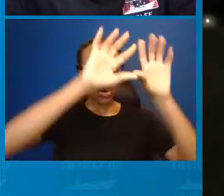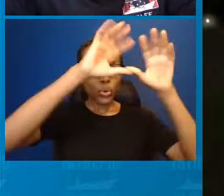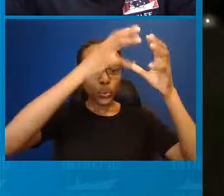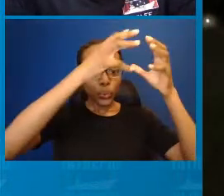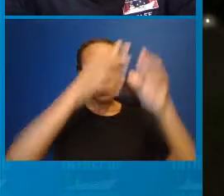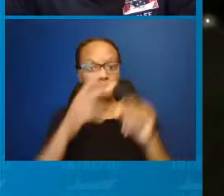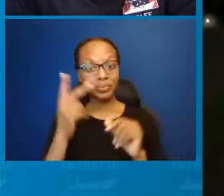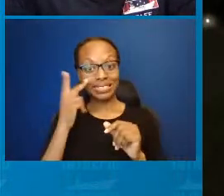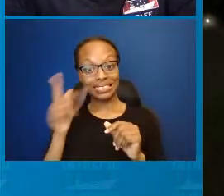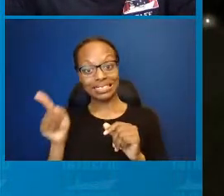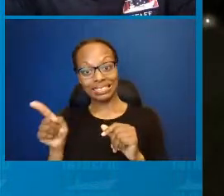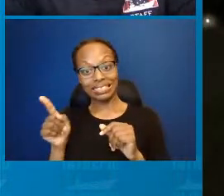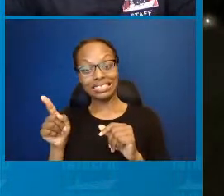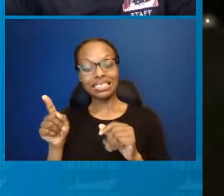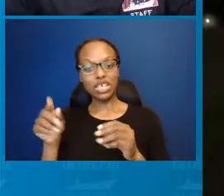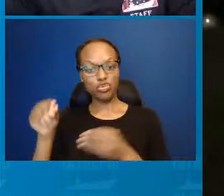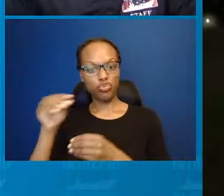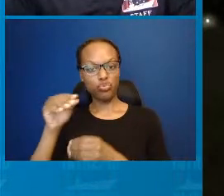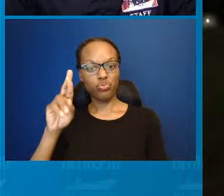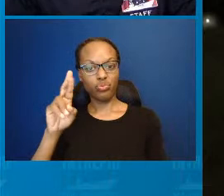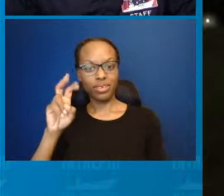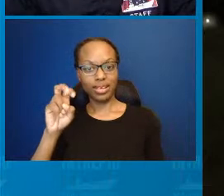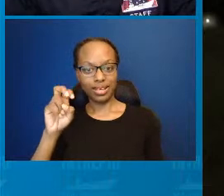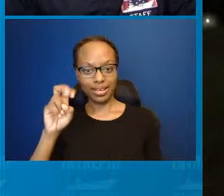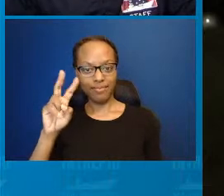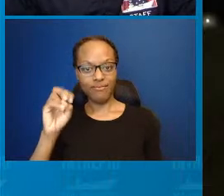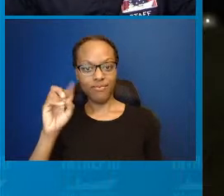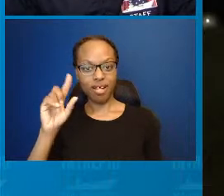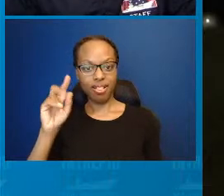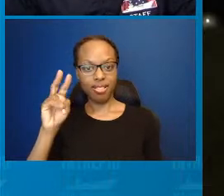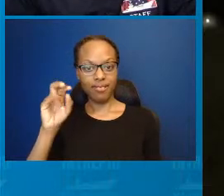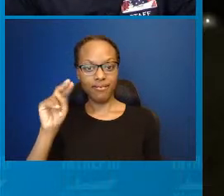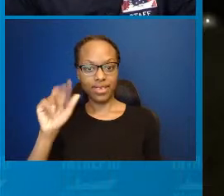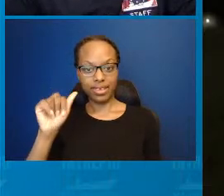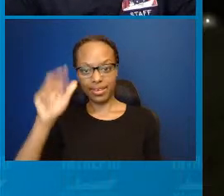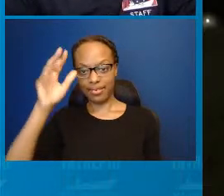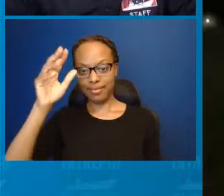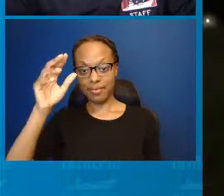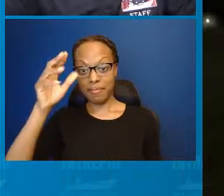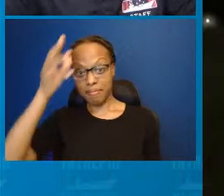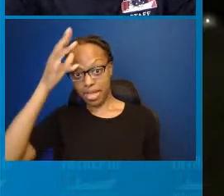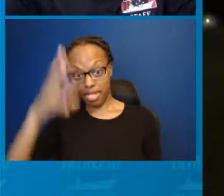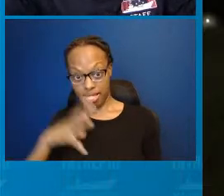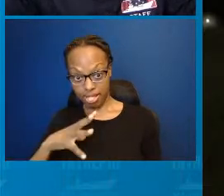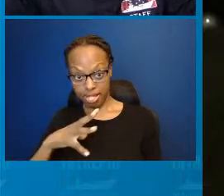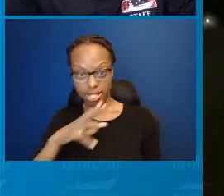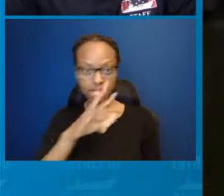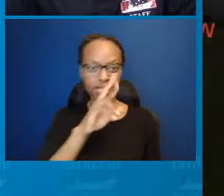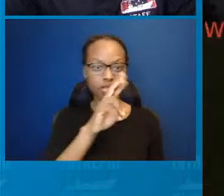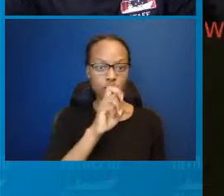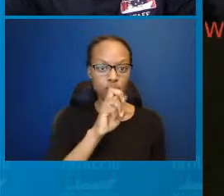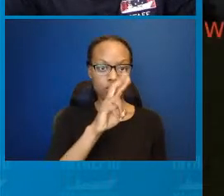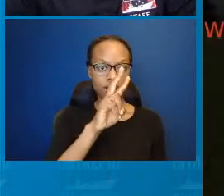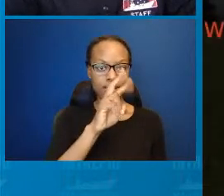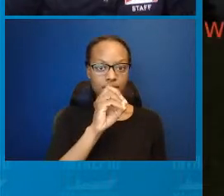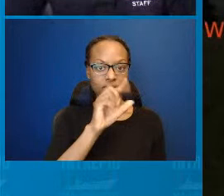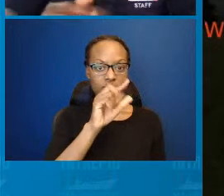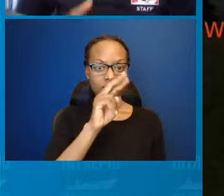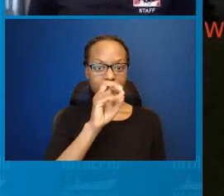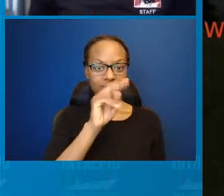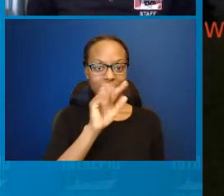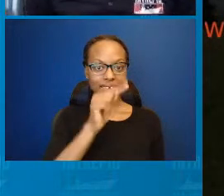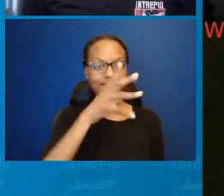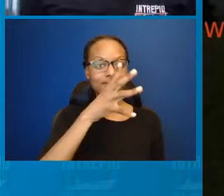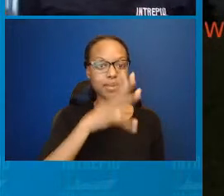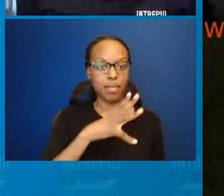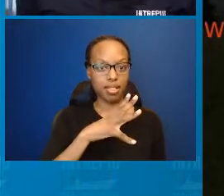and revolving male, right? Now to the Navajo Native Americans, nothing was more important than